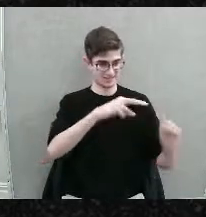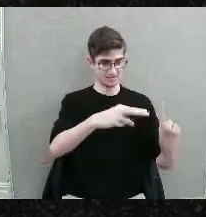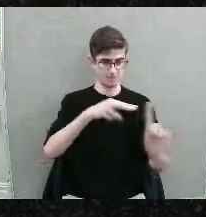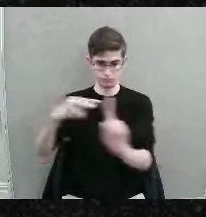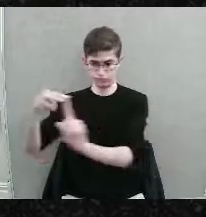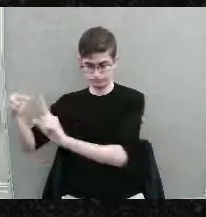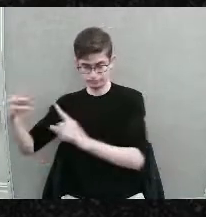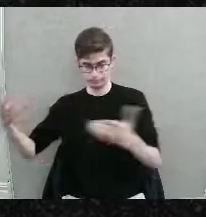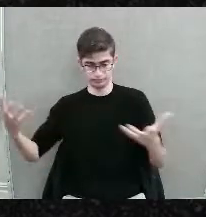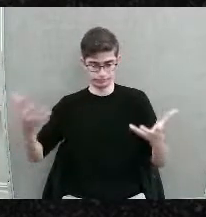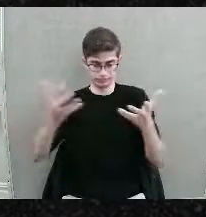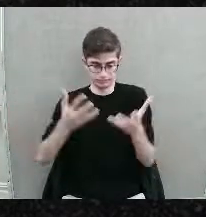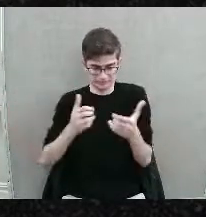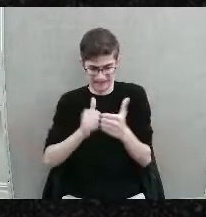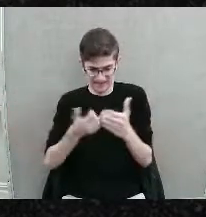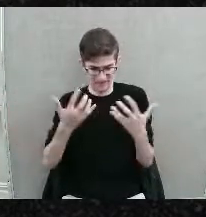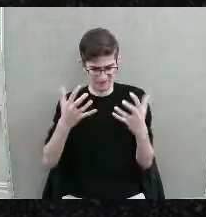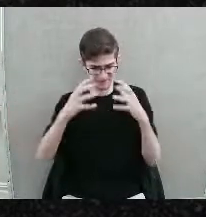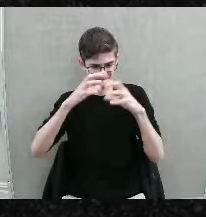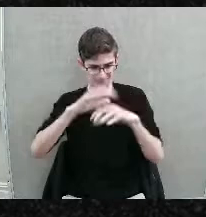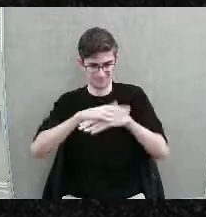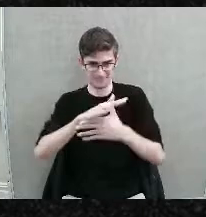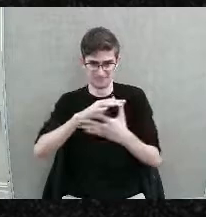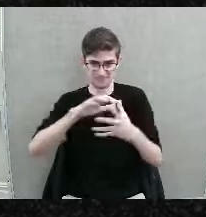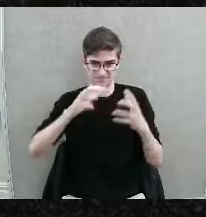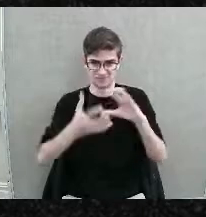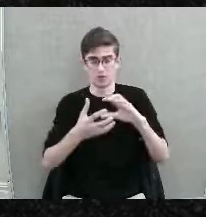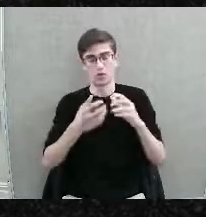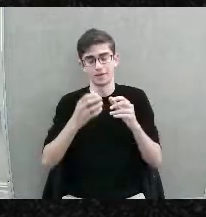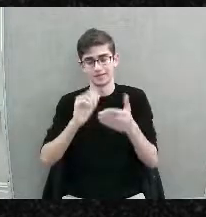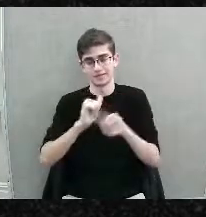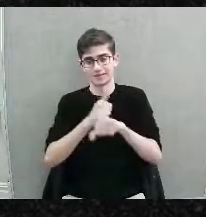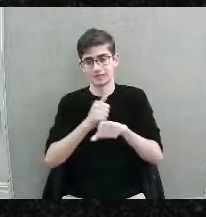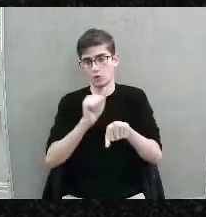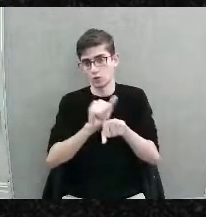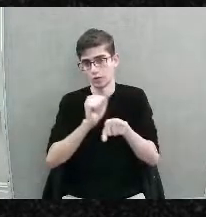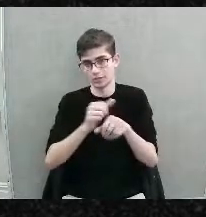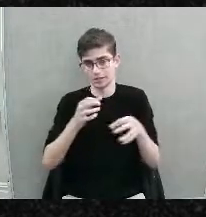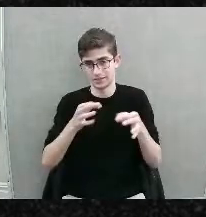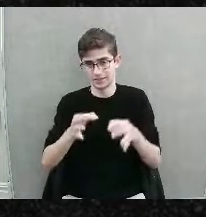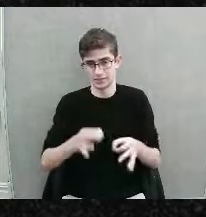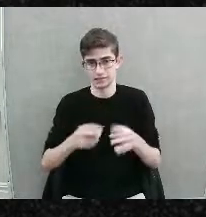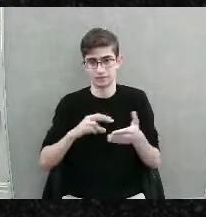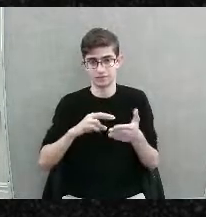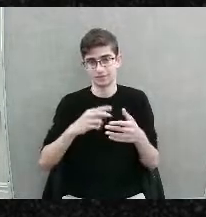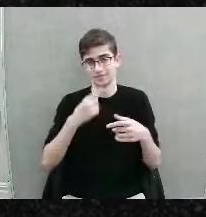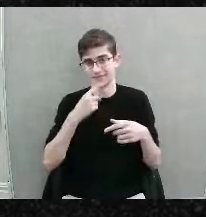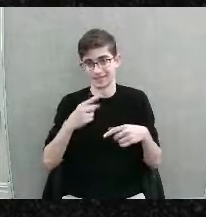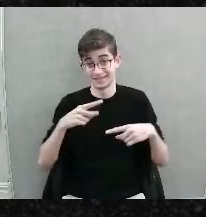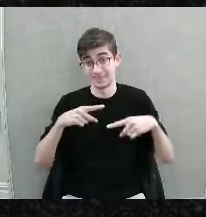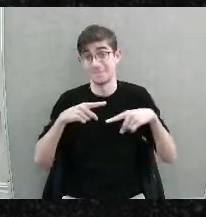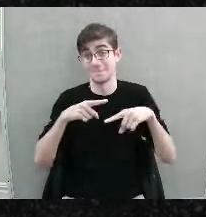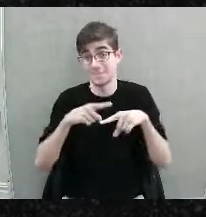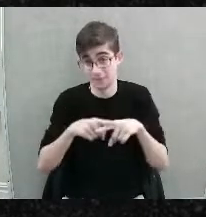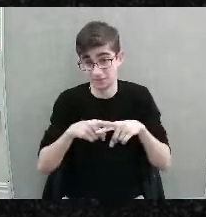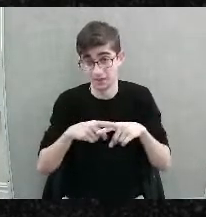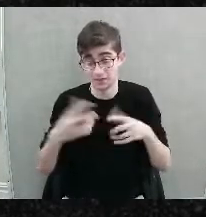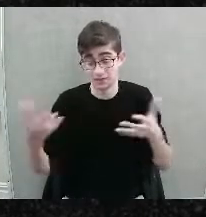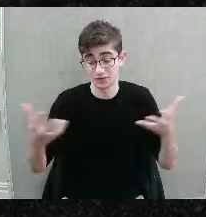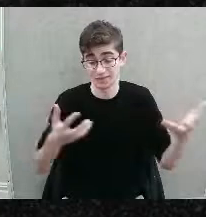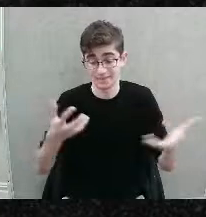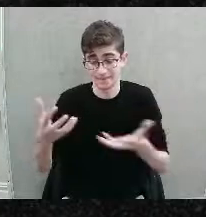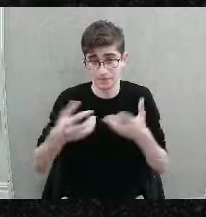up with a sort of working definition that posited it as a paradoxical assemblage of